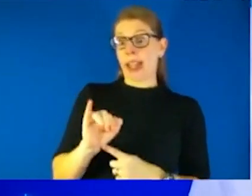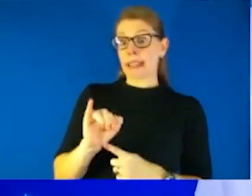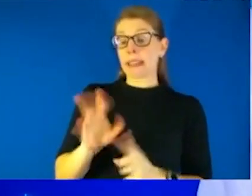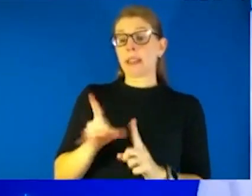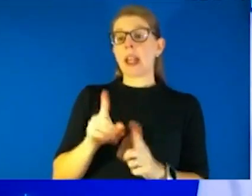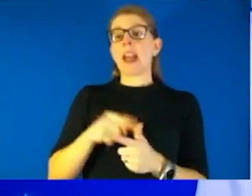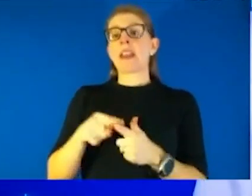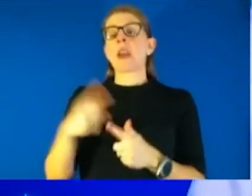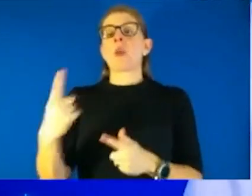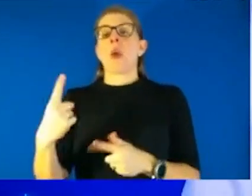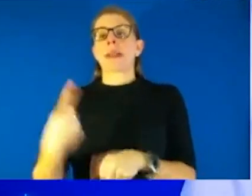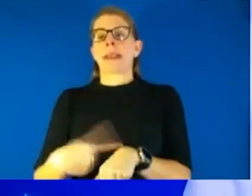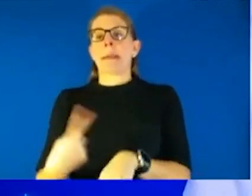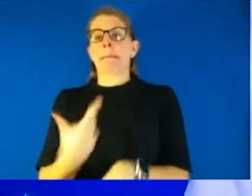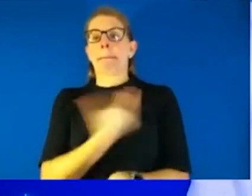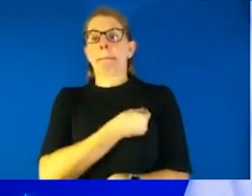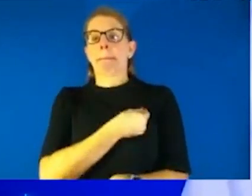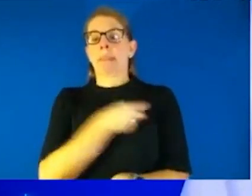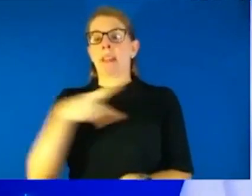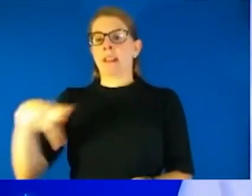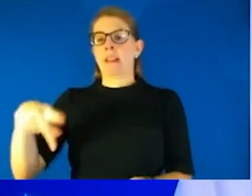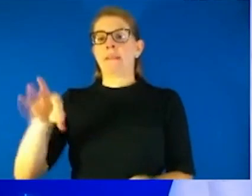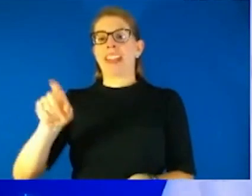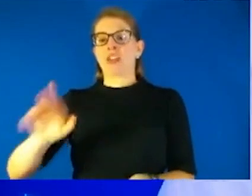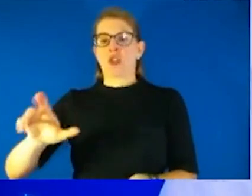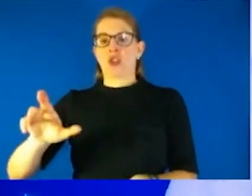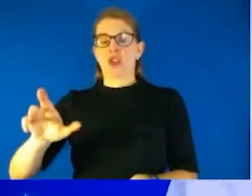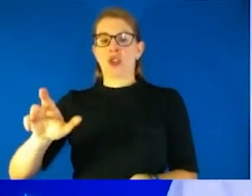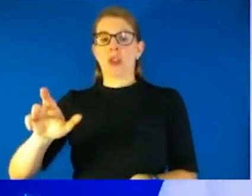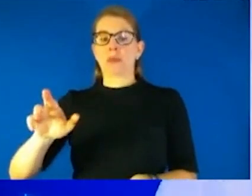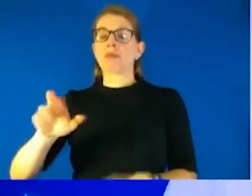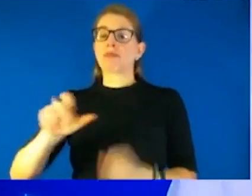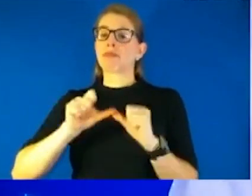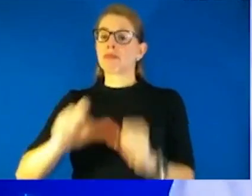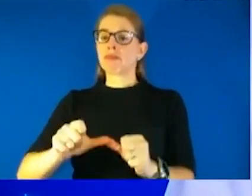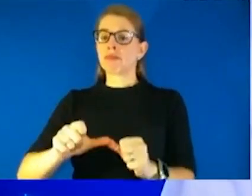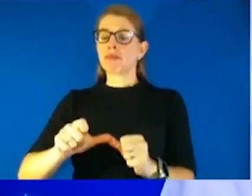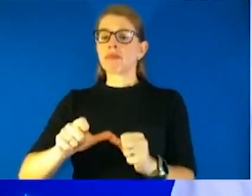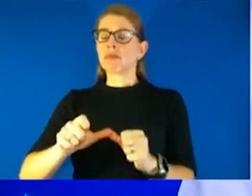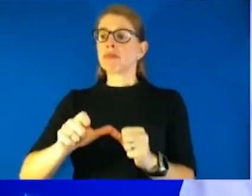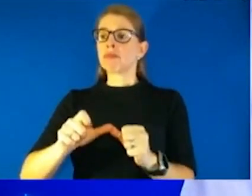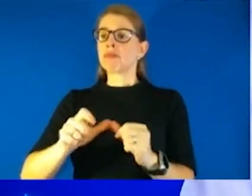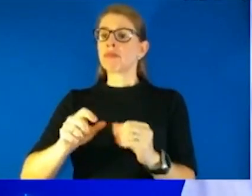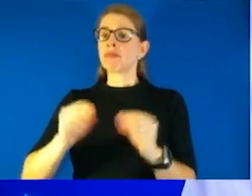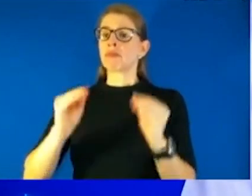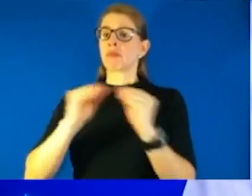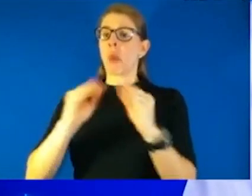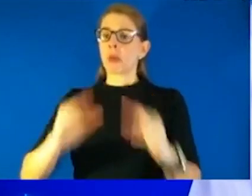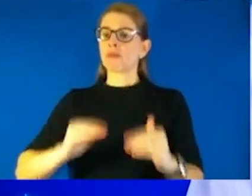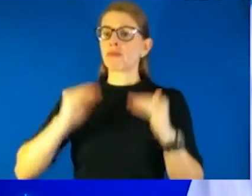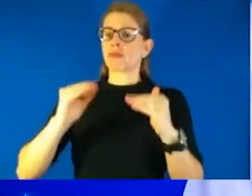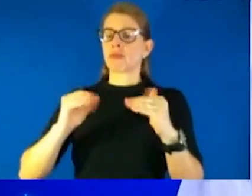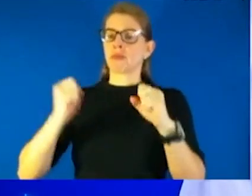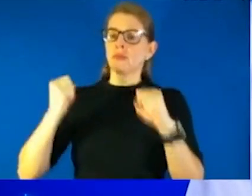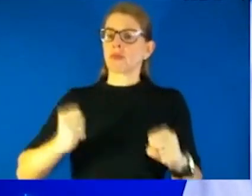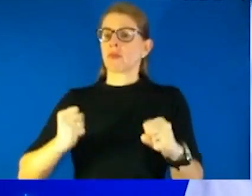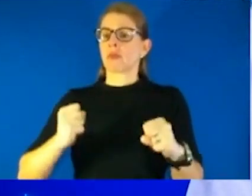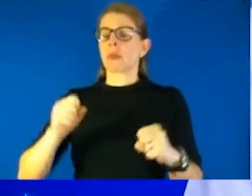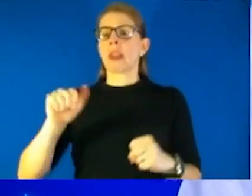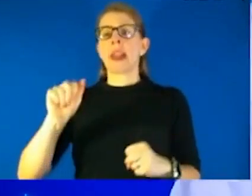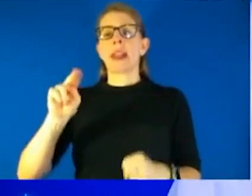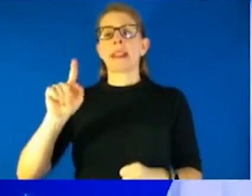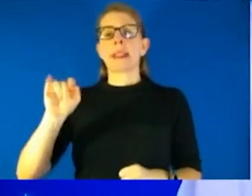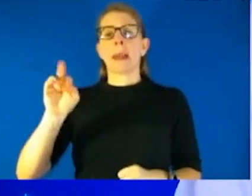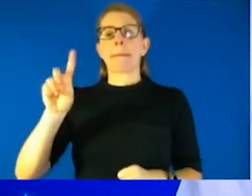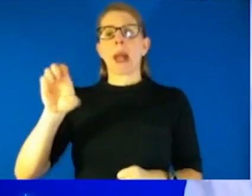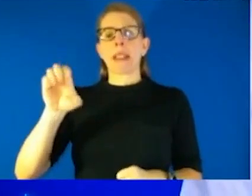of the vaccine continue to have maybe a wider breadth or a higher amount of overall antibodies, but